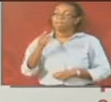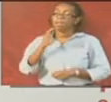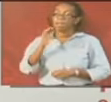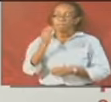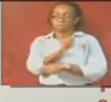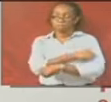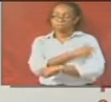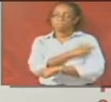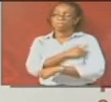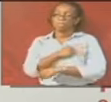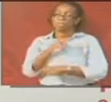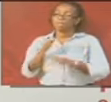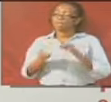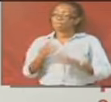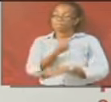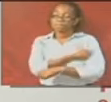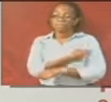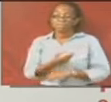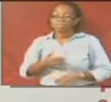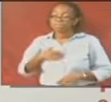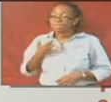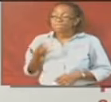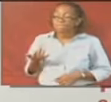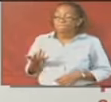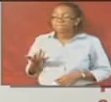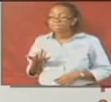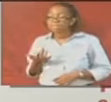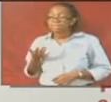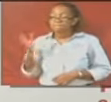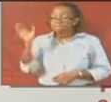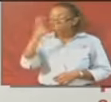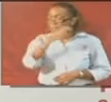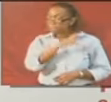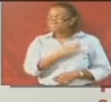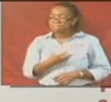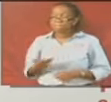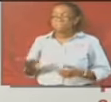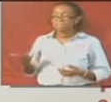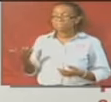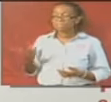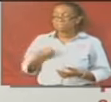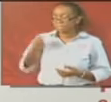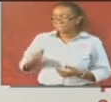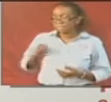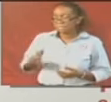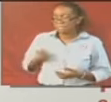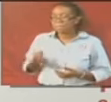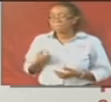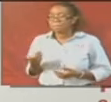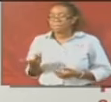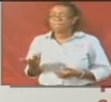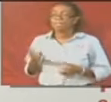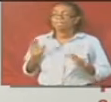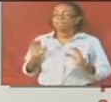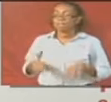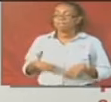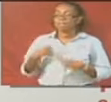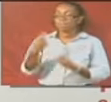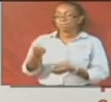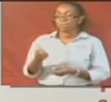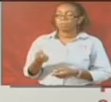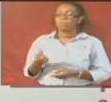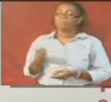experiencing anything that you consider to be out of the ordinary, that you can go back to the original site where you were vaccinated and share